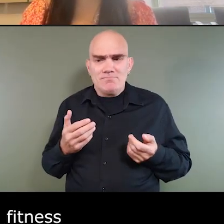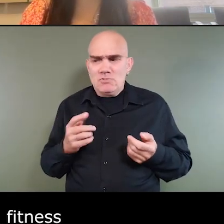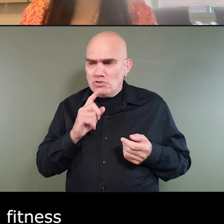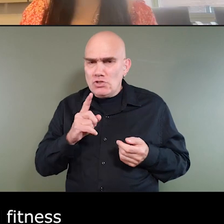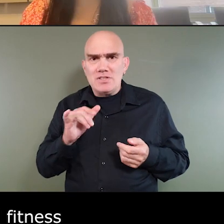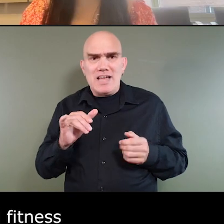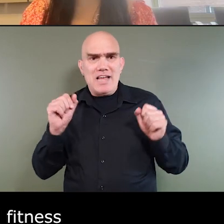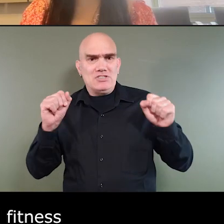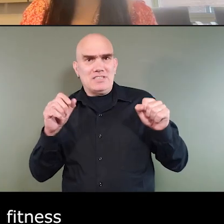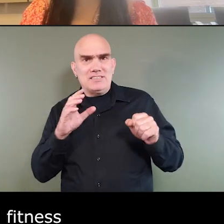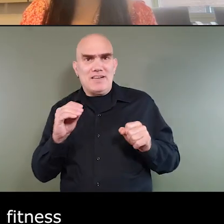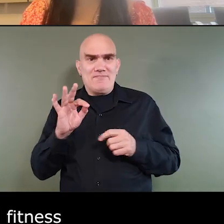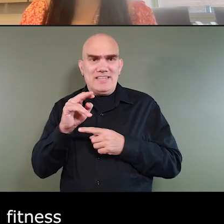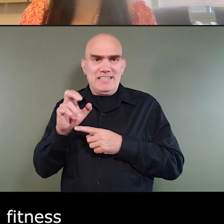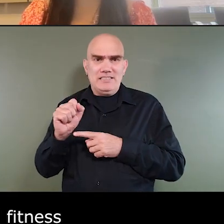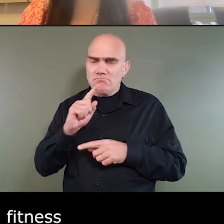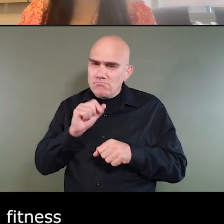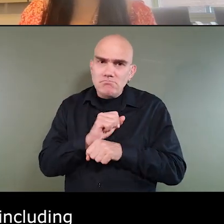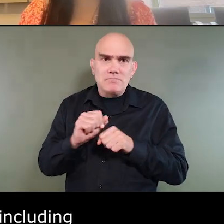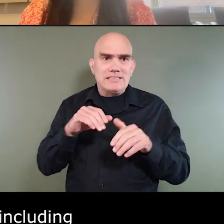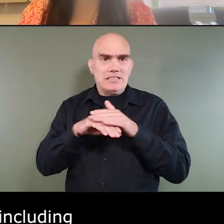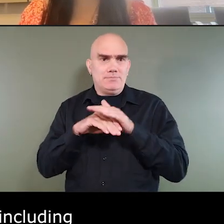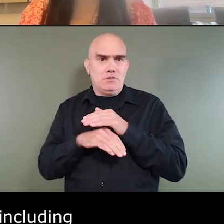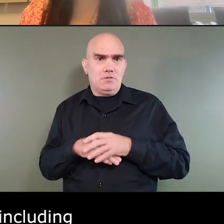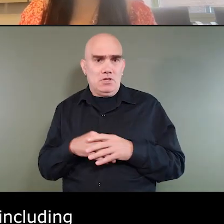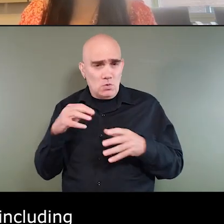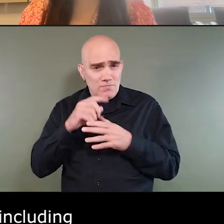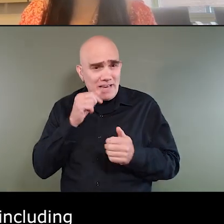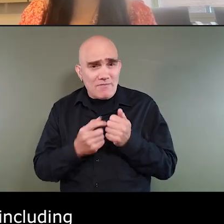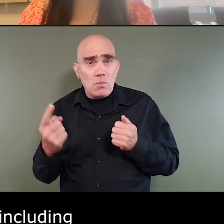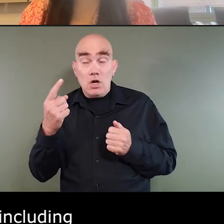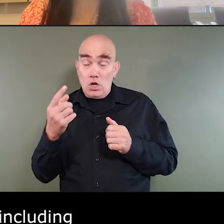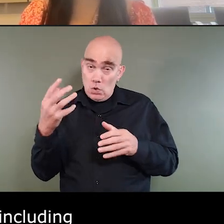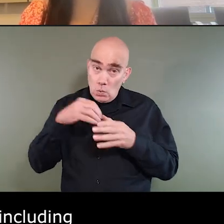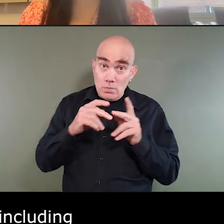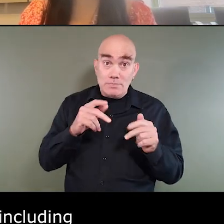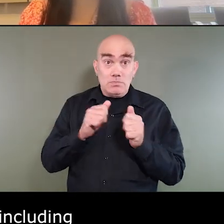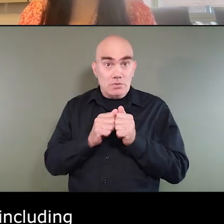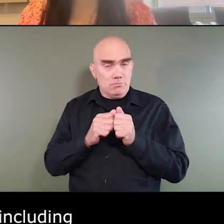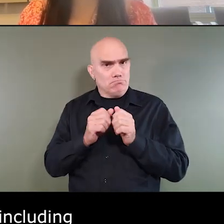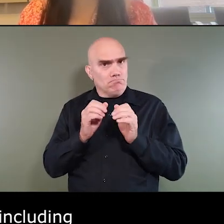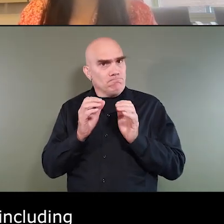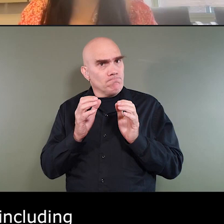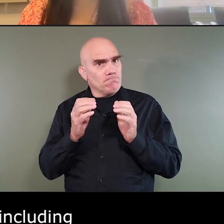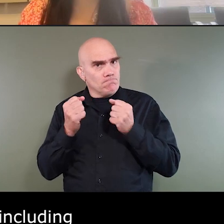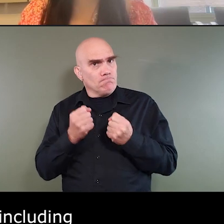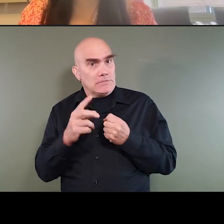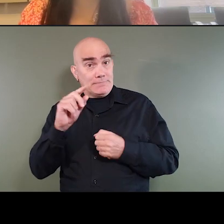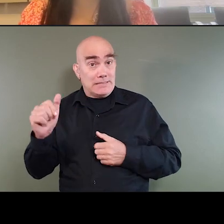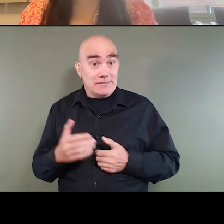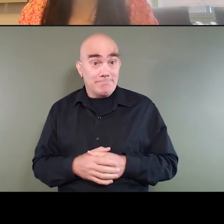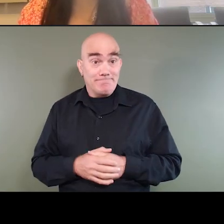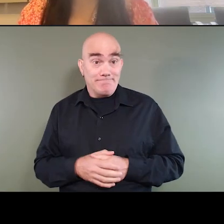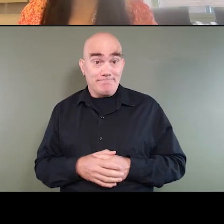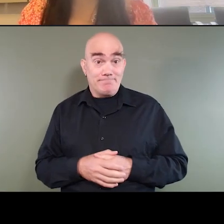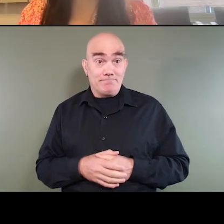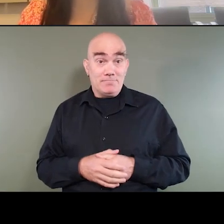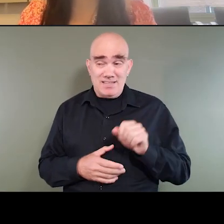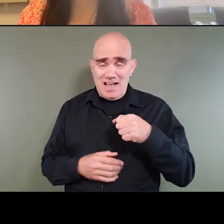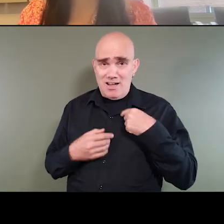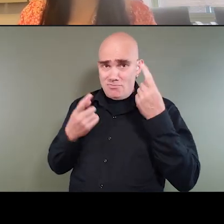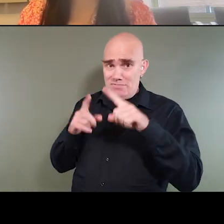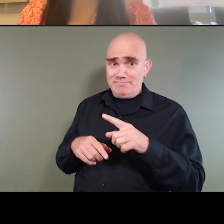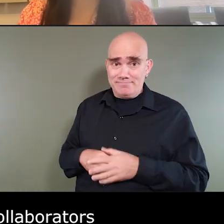make sure that exercise and fitness are really accessible and inclusive for everyone, including folks with significant disabilities.